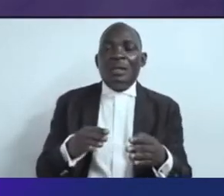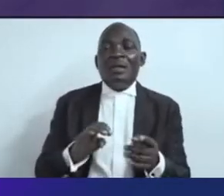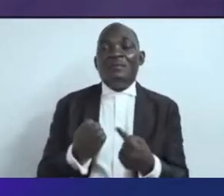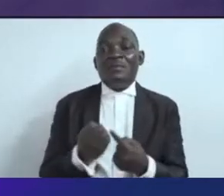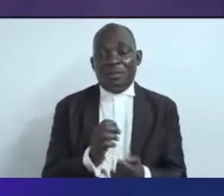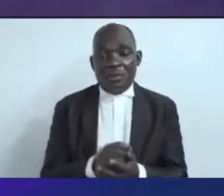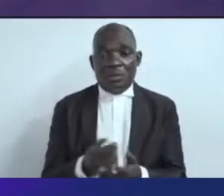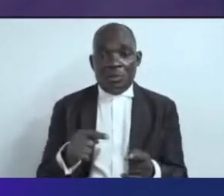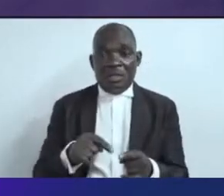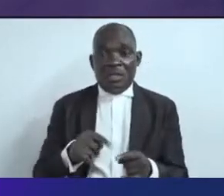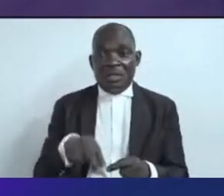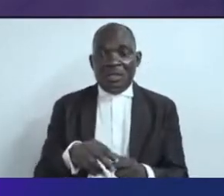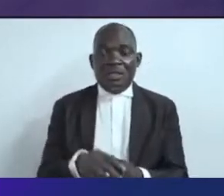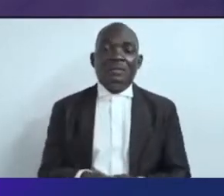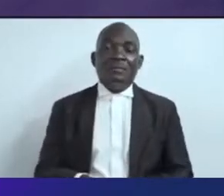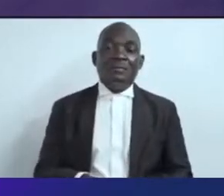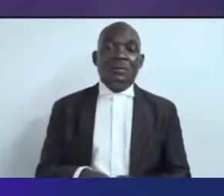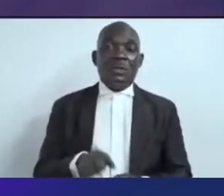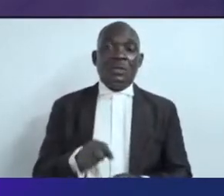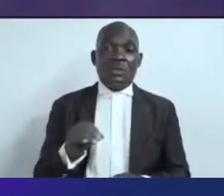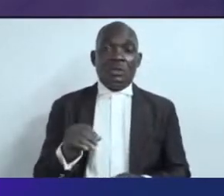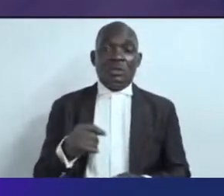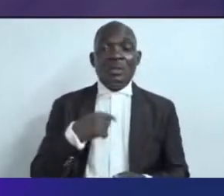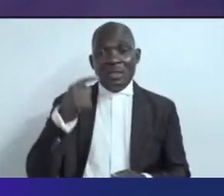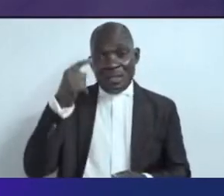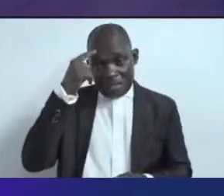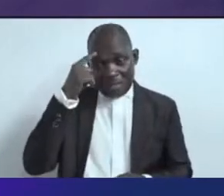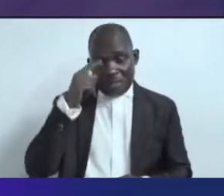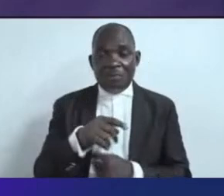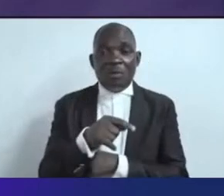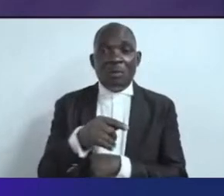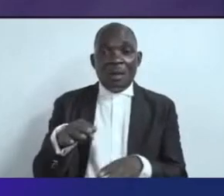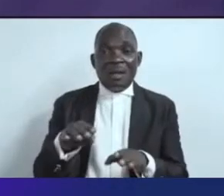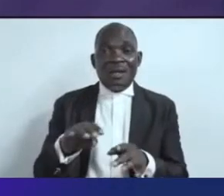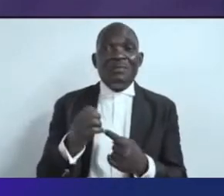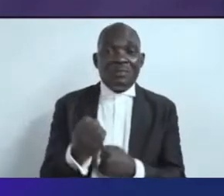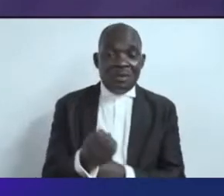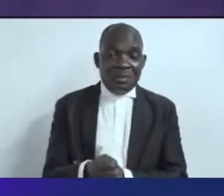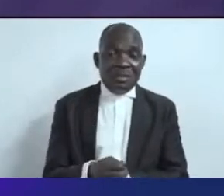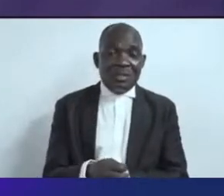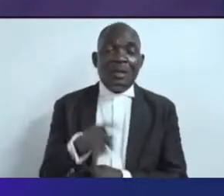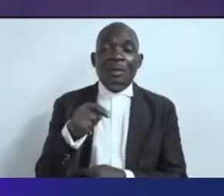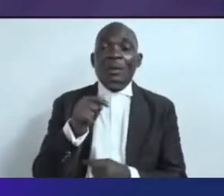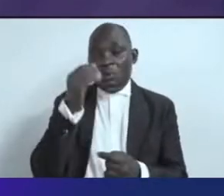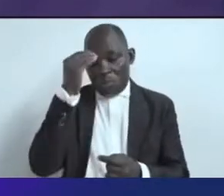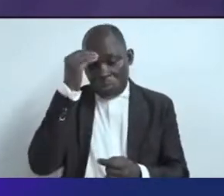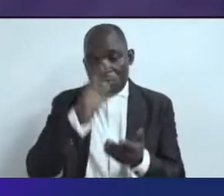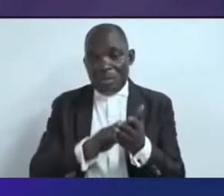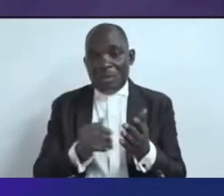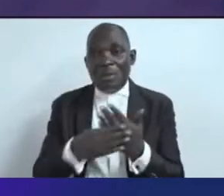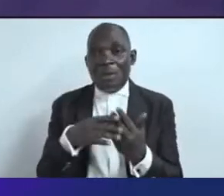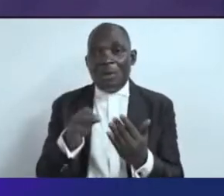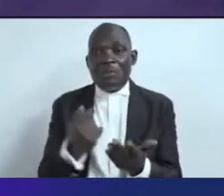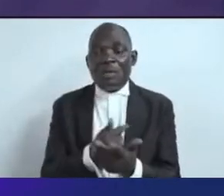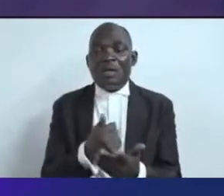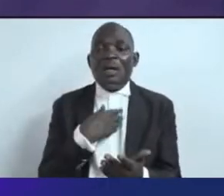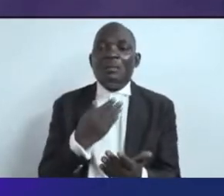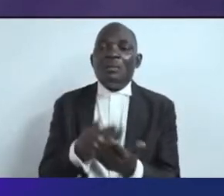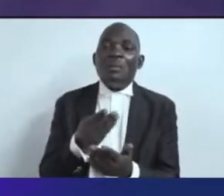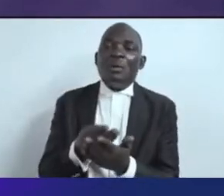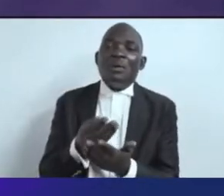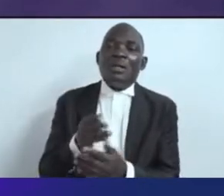necessary, right? So I think that for the market, rest assured that the central bank has enough